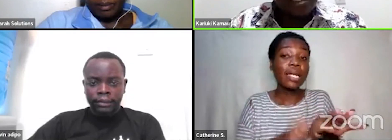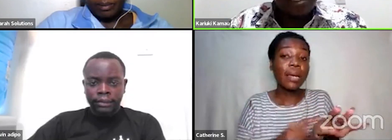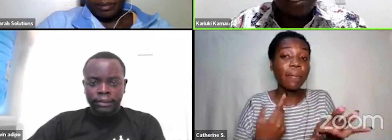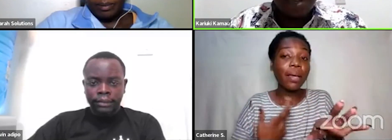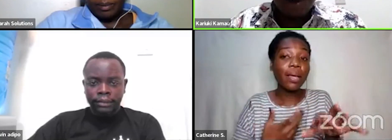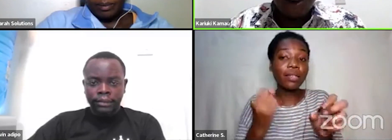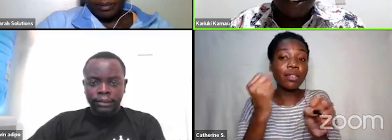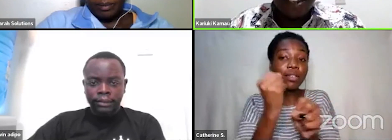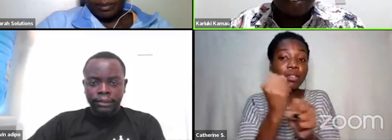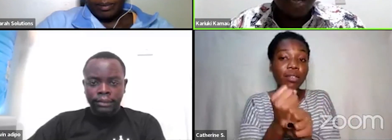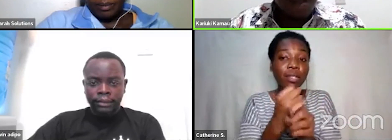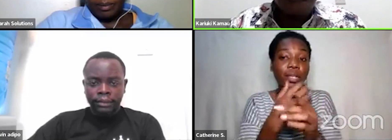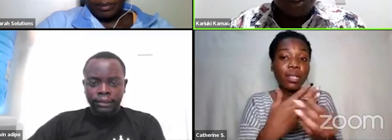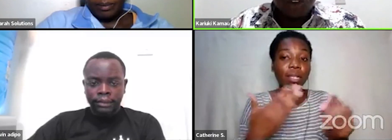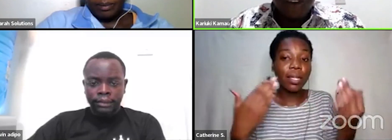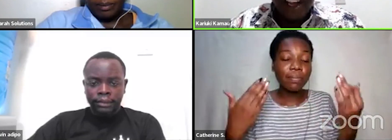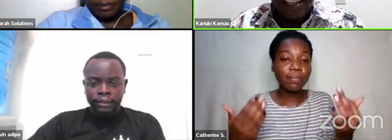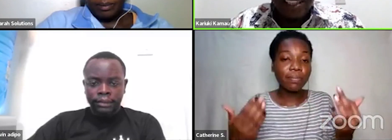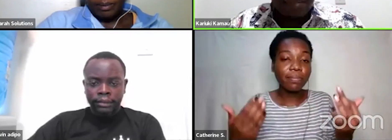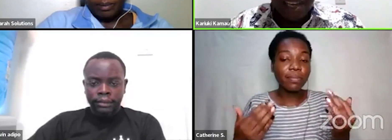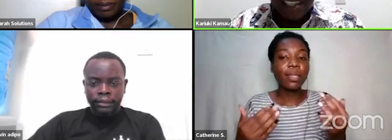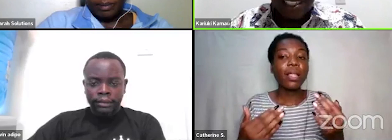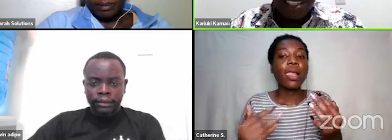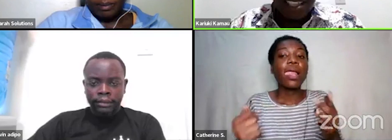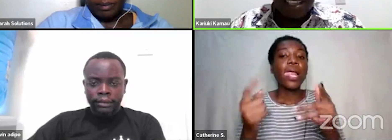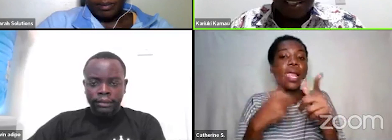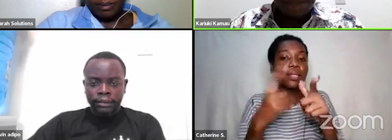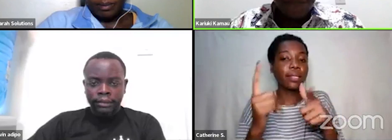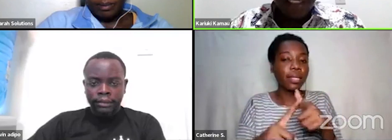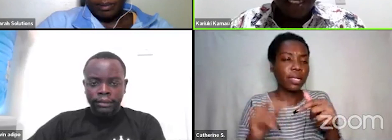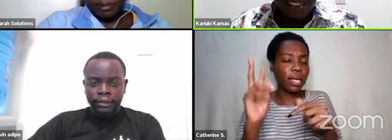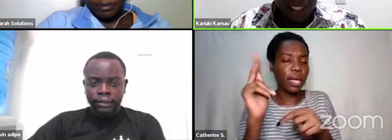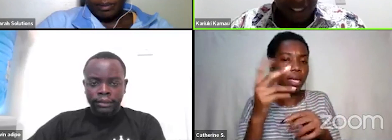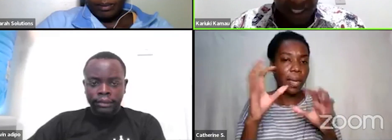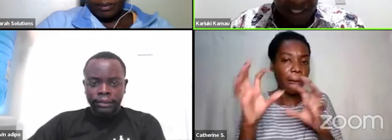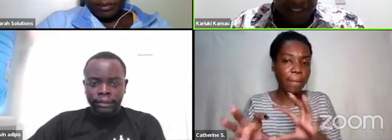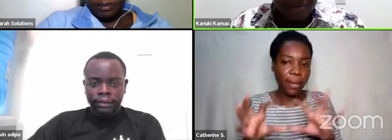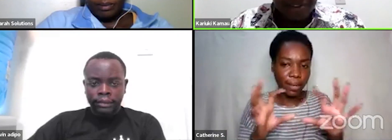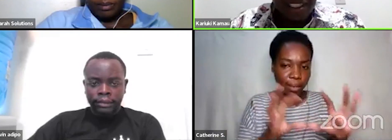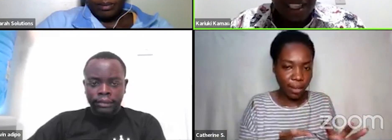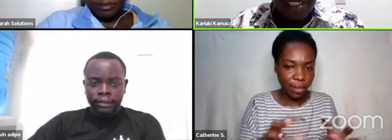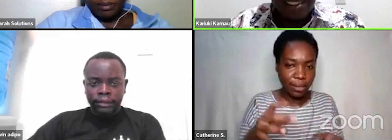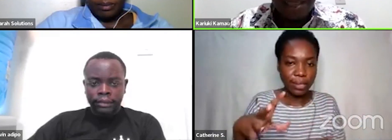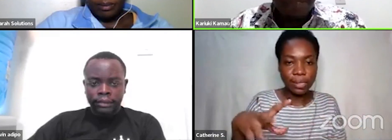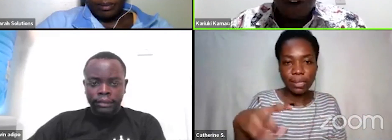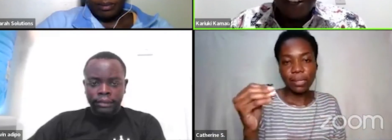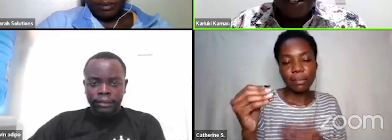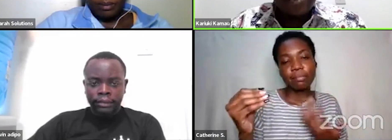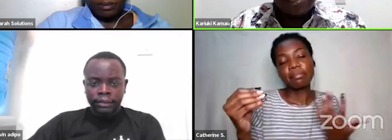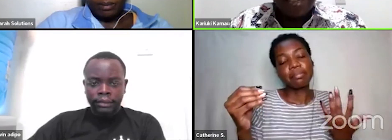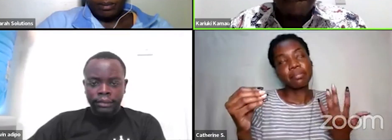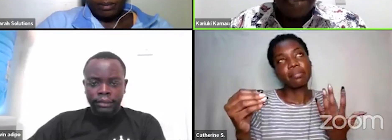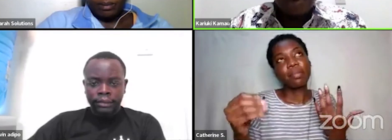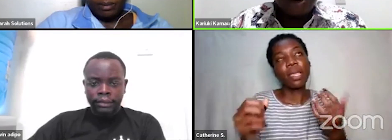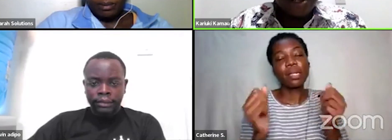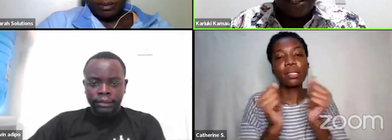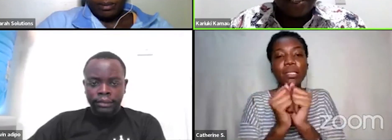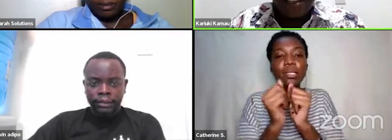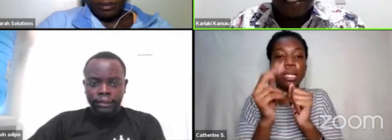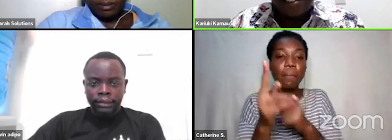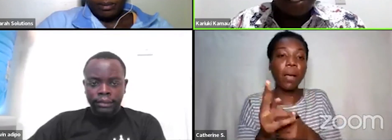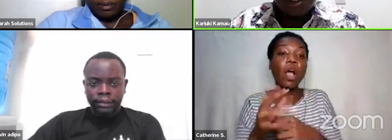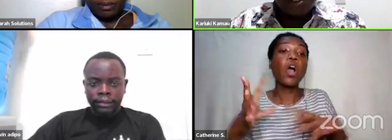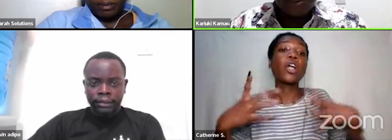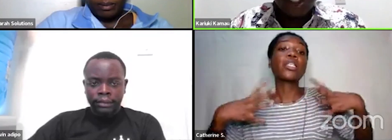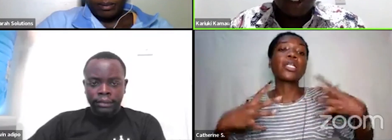season, which is December holidays, most of the Kenyan market, they take the December holidays as their main holiday.